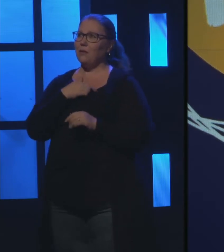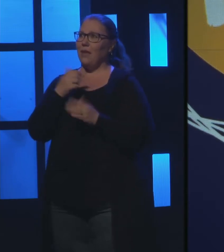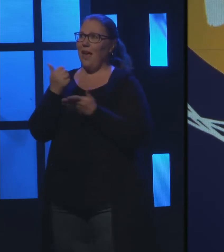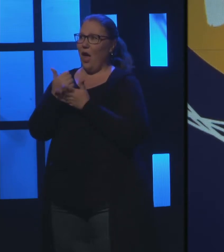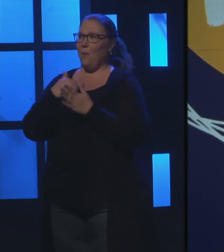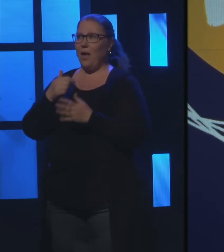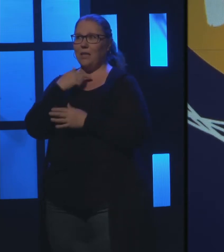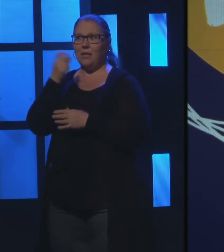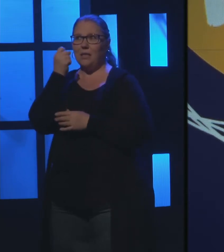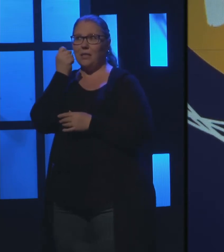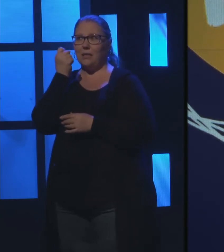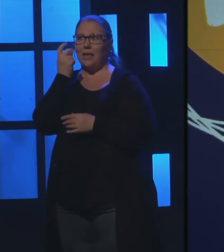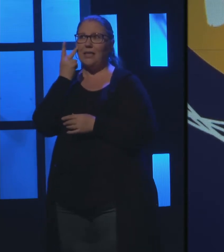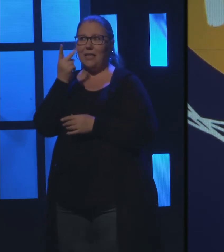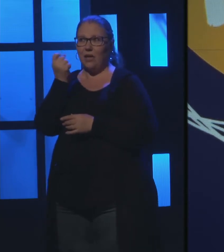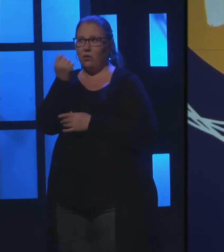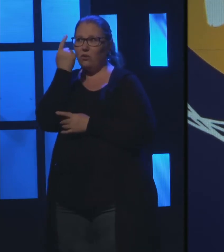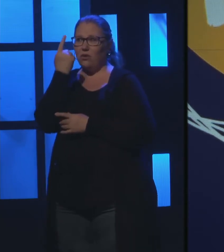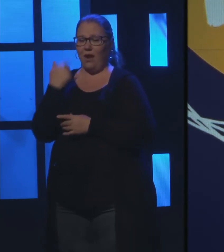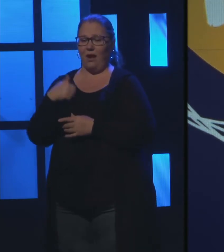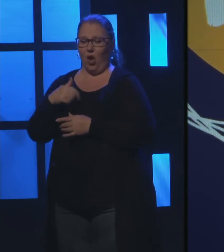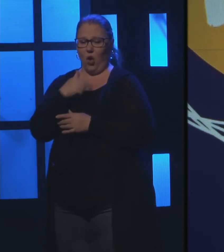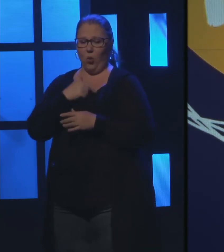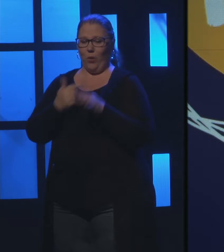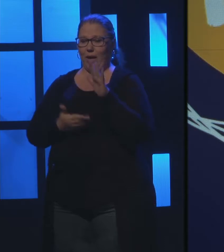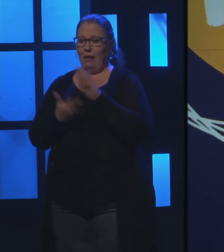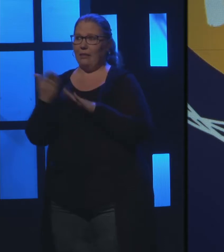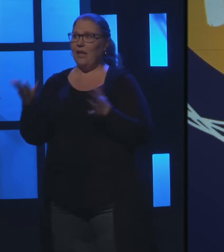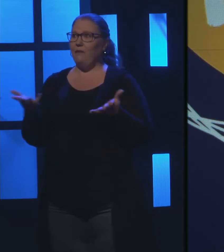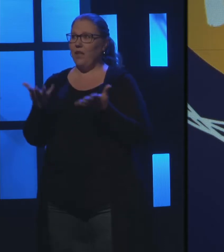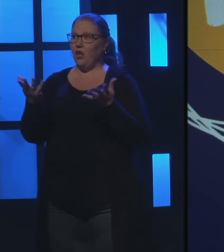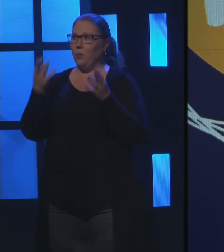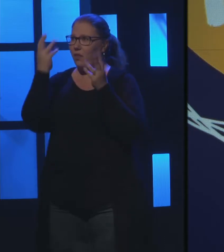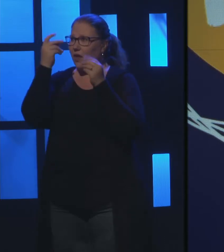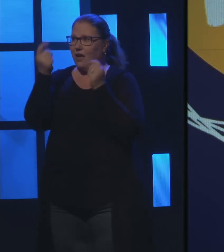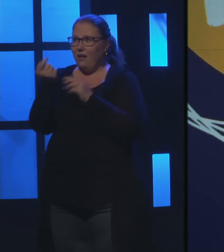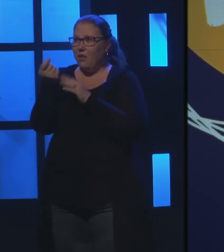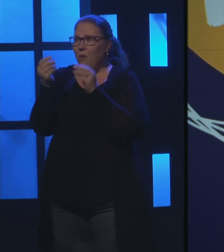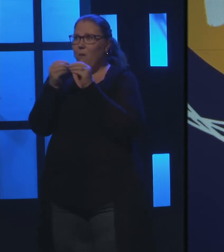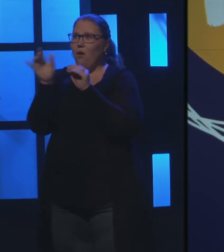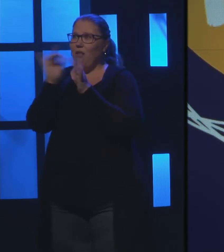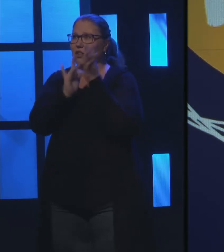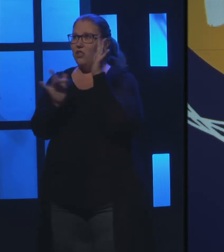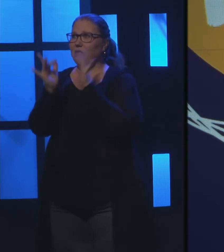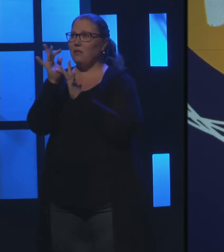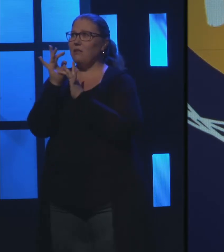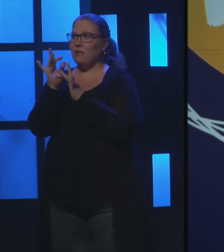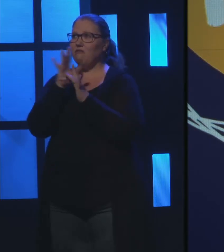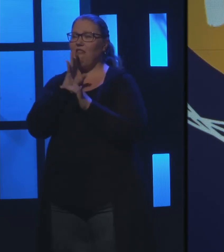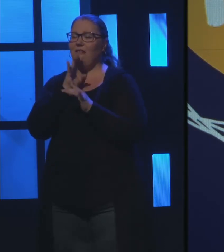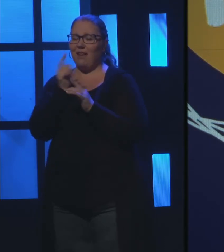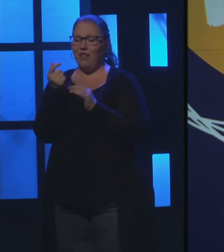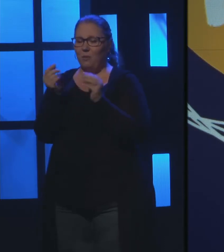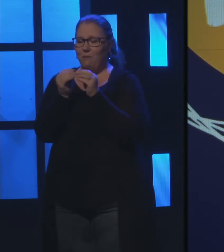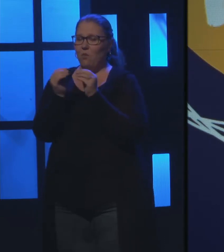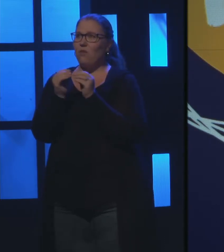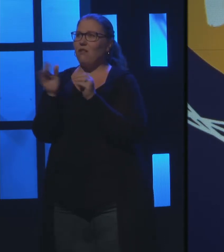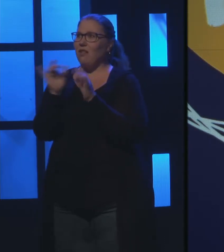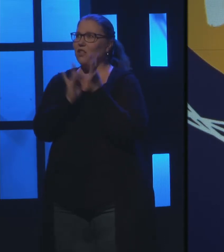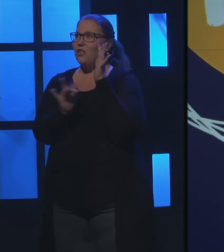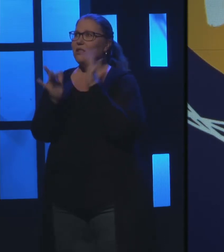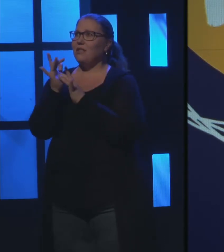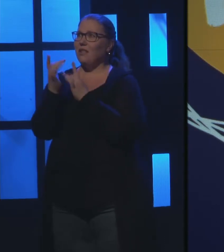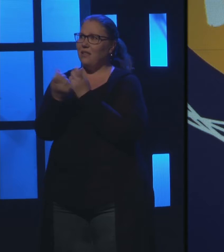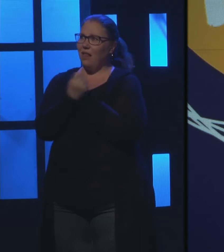eyes today. Open our hearts that we'd walk out of here just thinking a little bit more like Jesus, talking a little bit more like